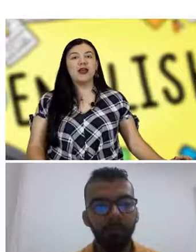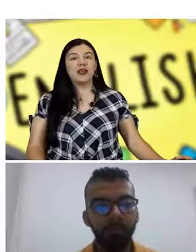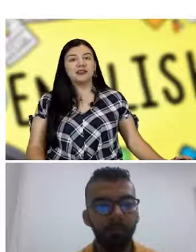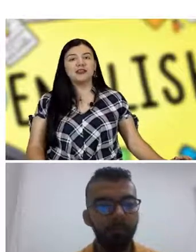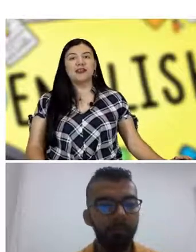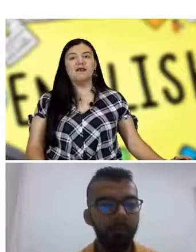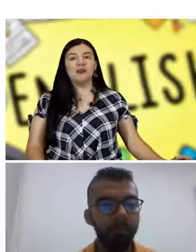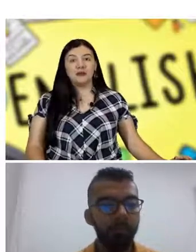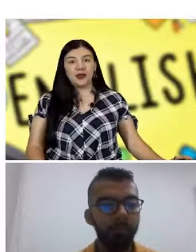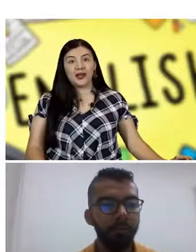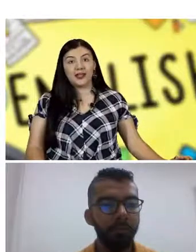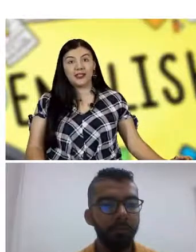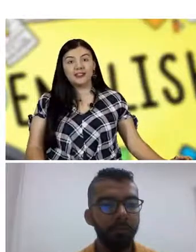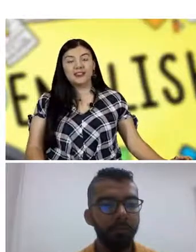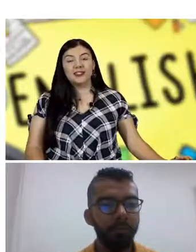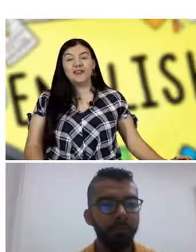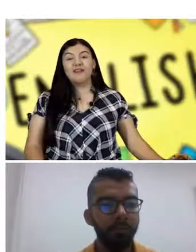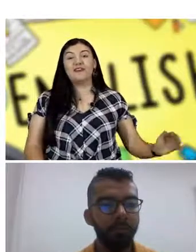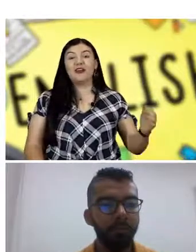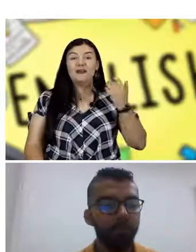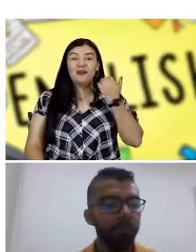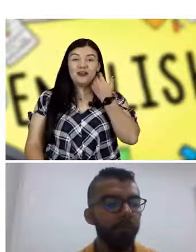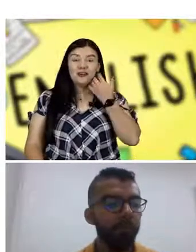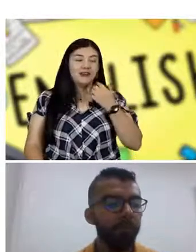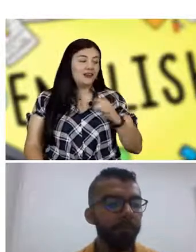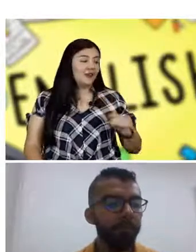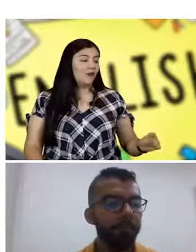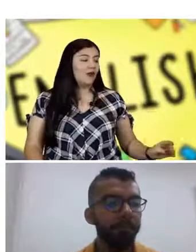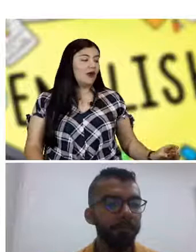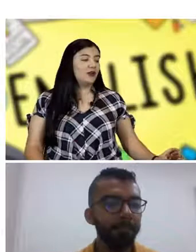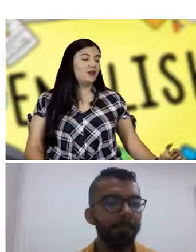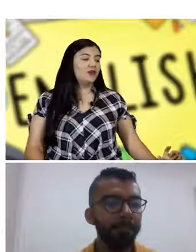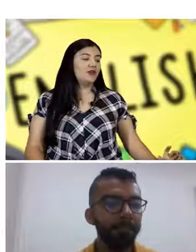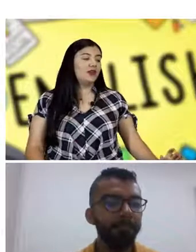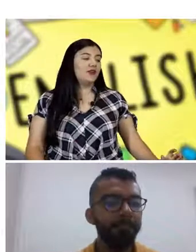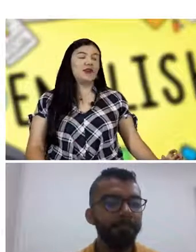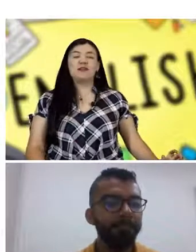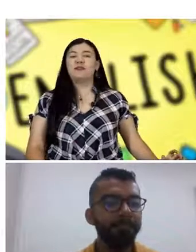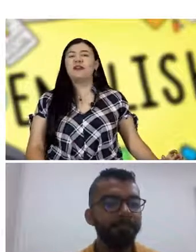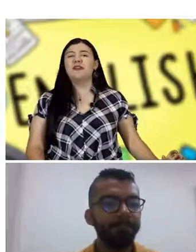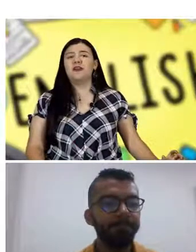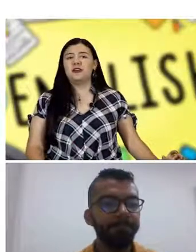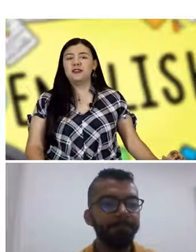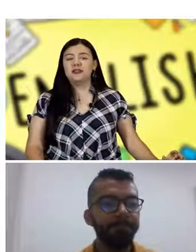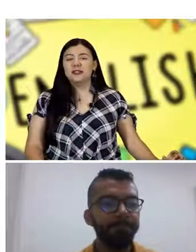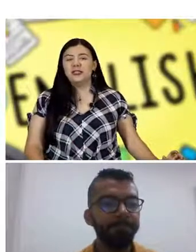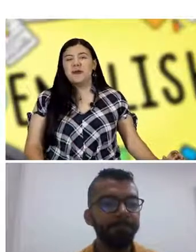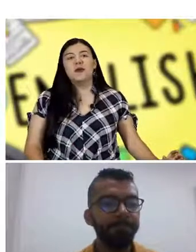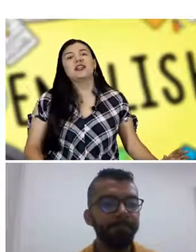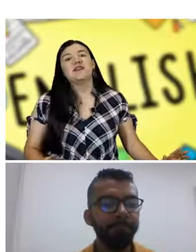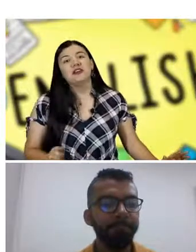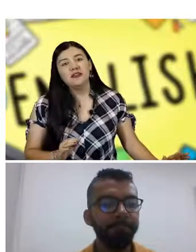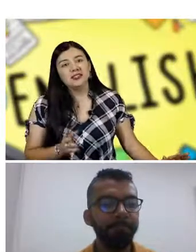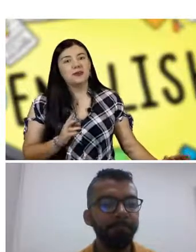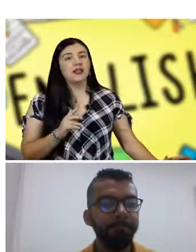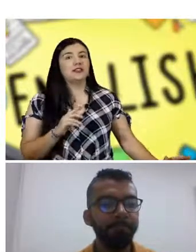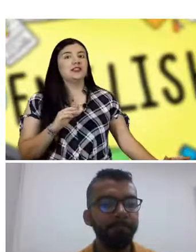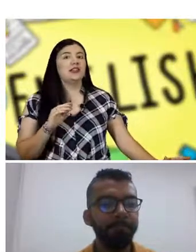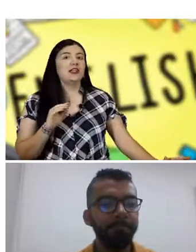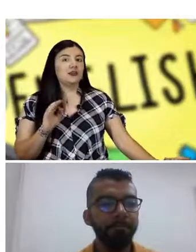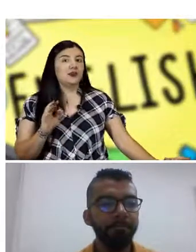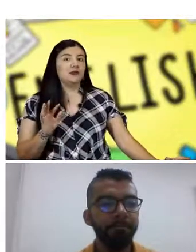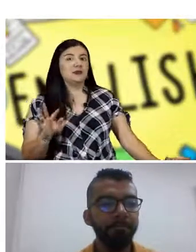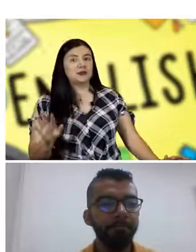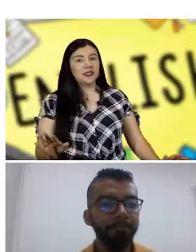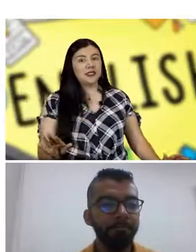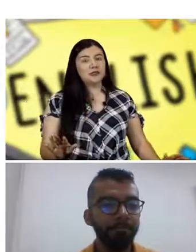en varias enfermedades. Fiebre. Where do we feel our fever? Pues la fiebre se puede